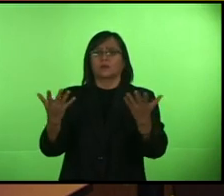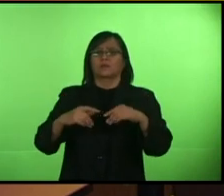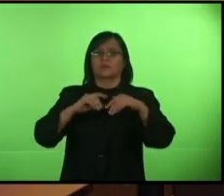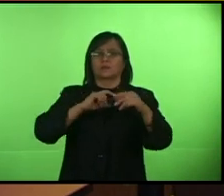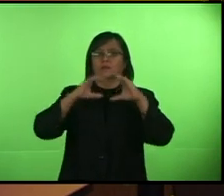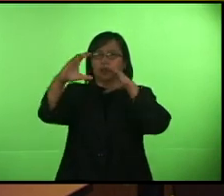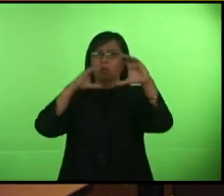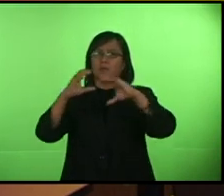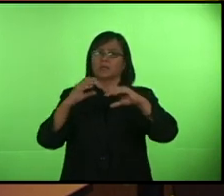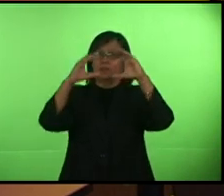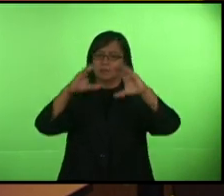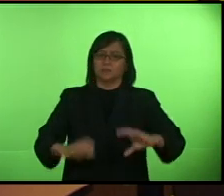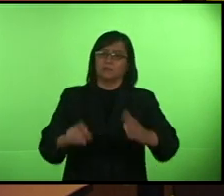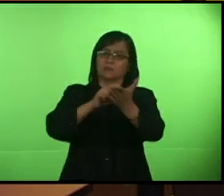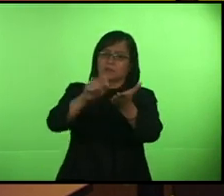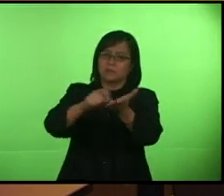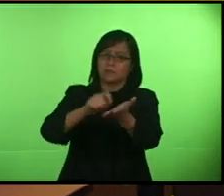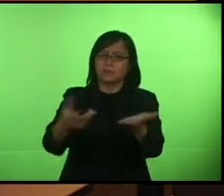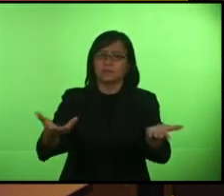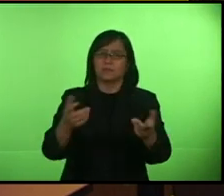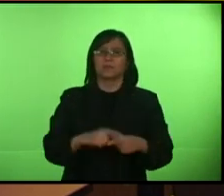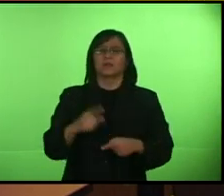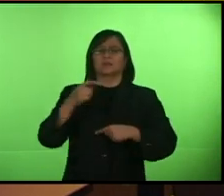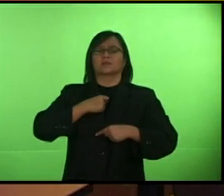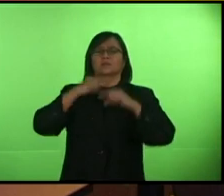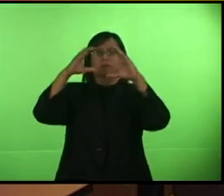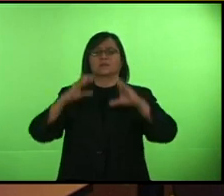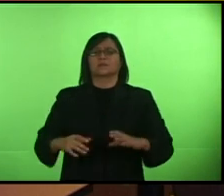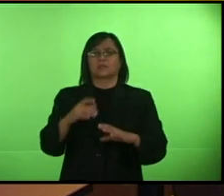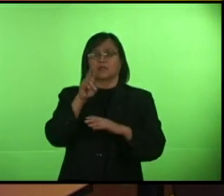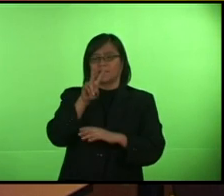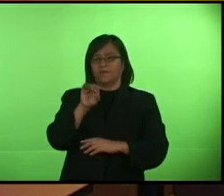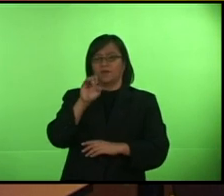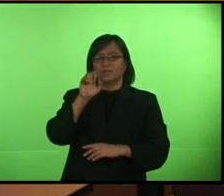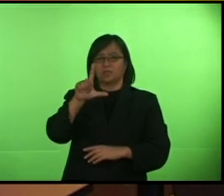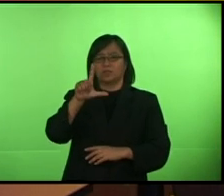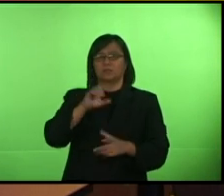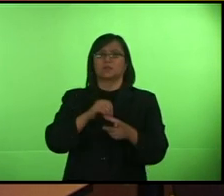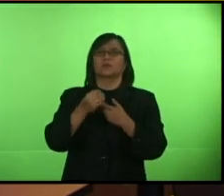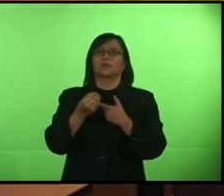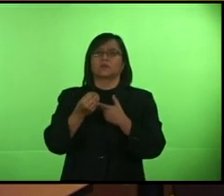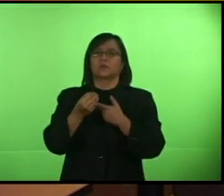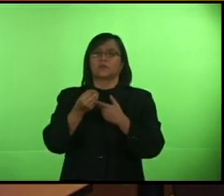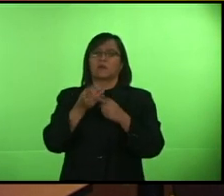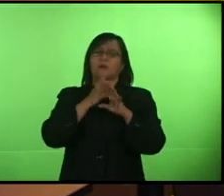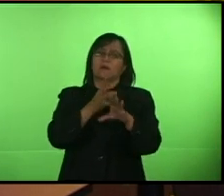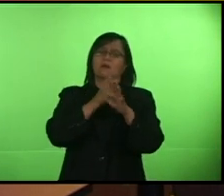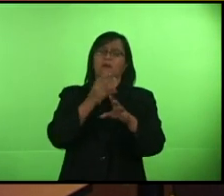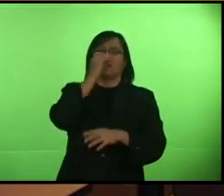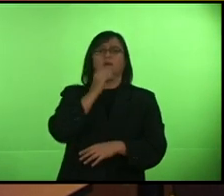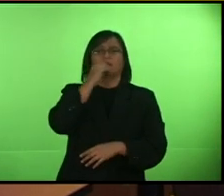use written? You want to use visual? Or you just want to talk to her orally? Okay?